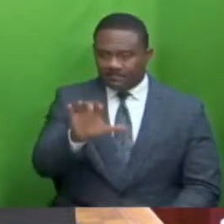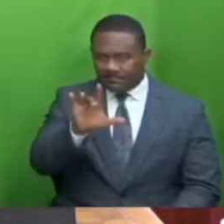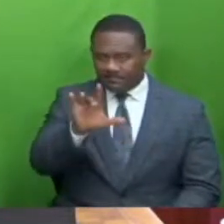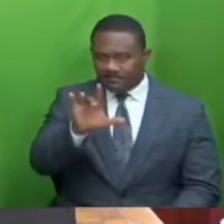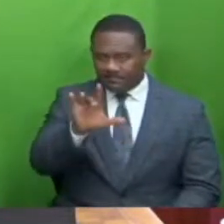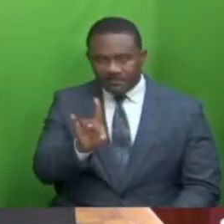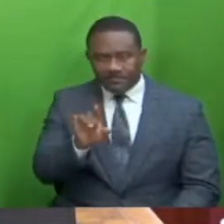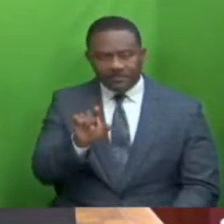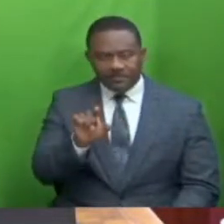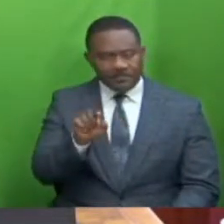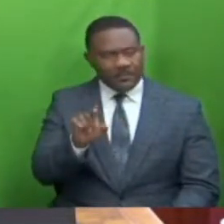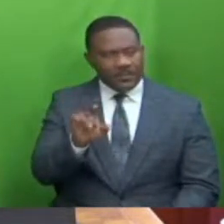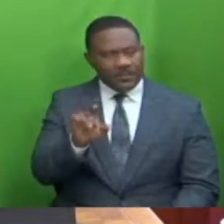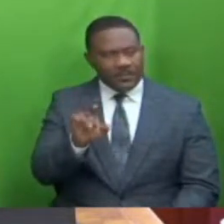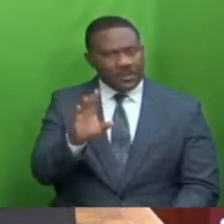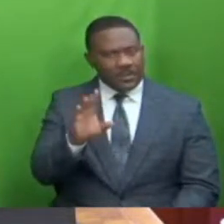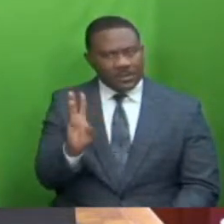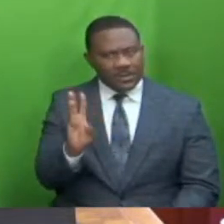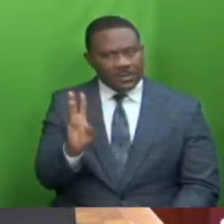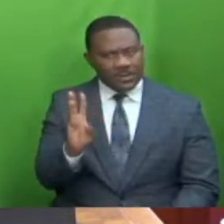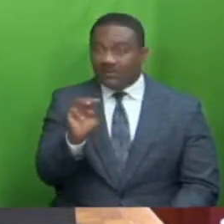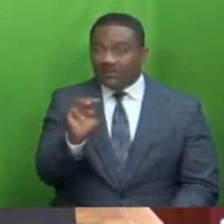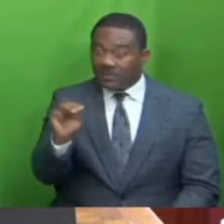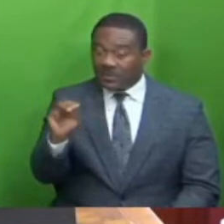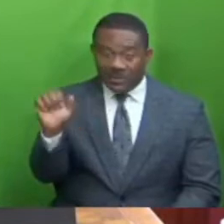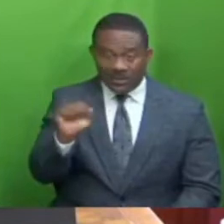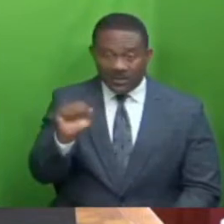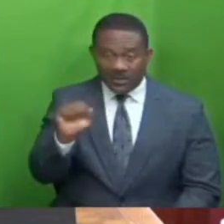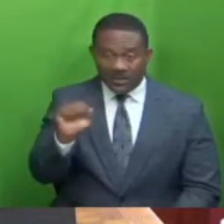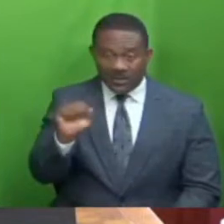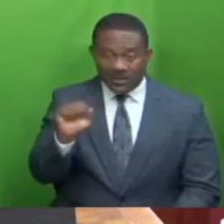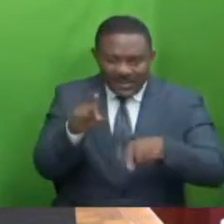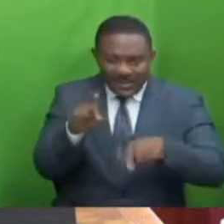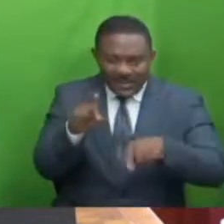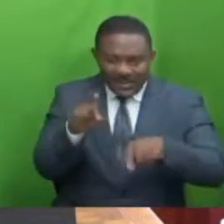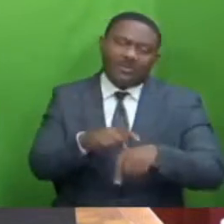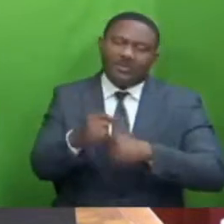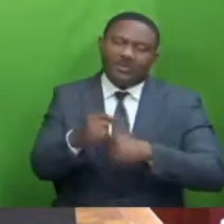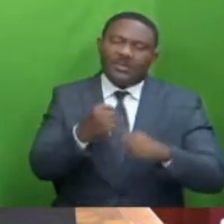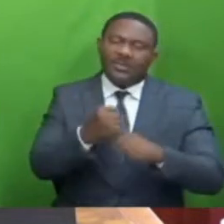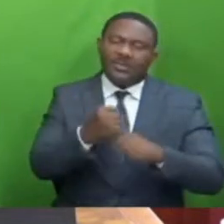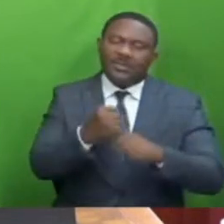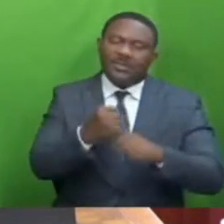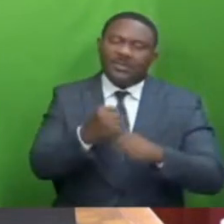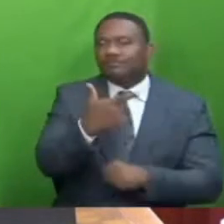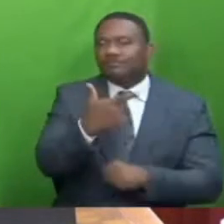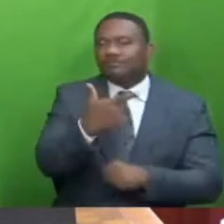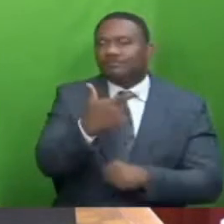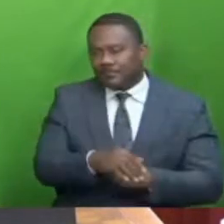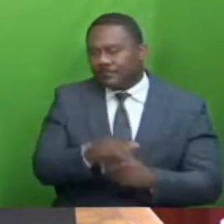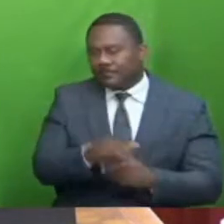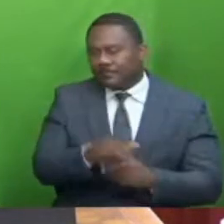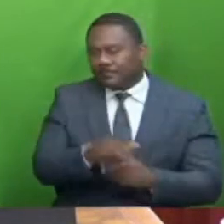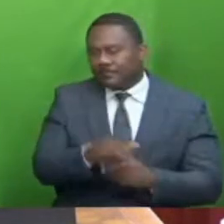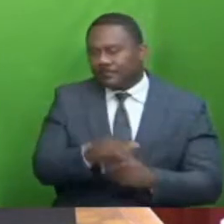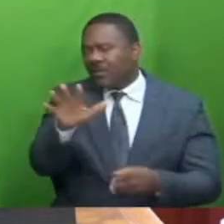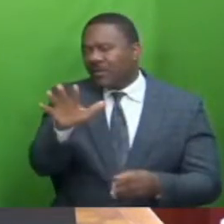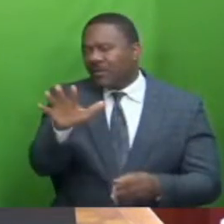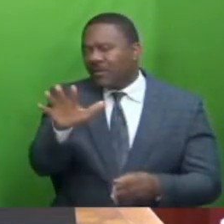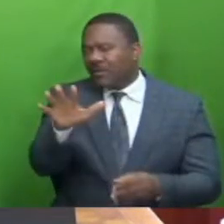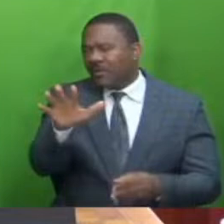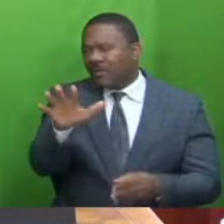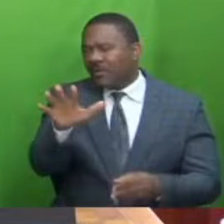$808.6 million for the same period in 2021. A total of $581.5